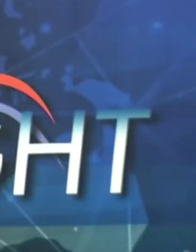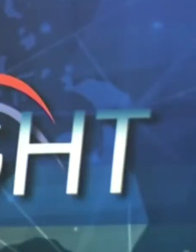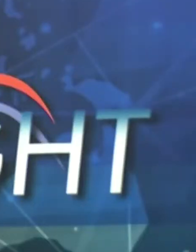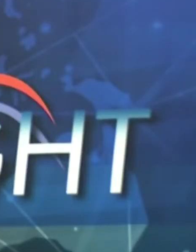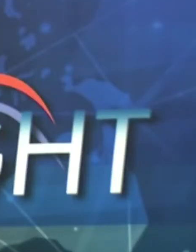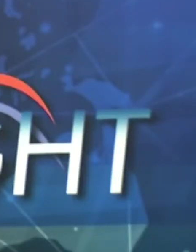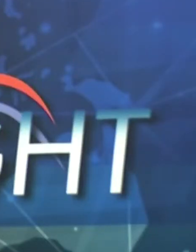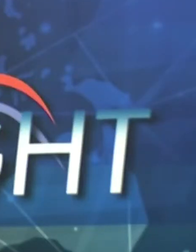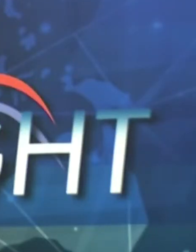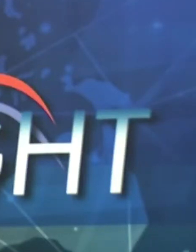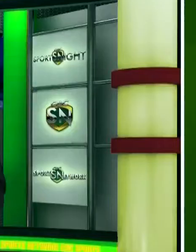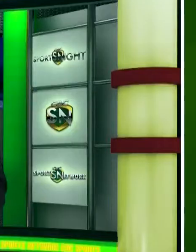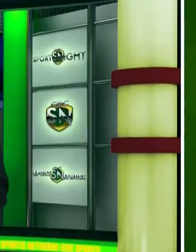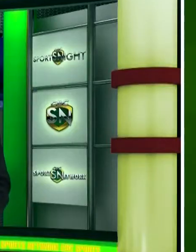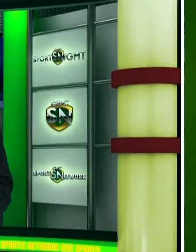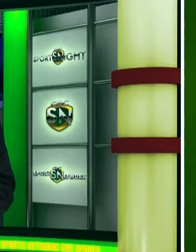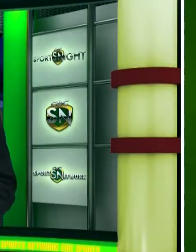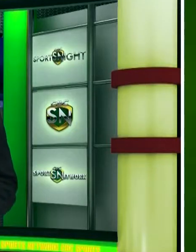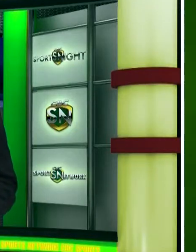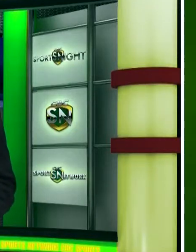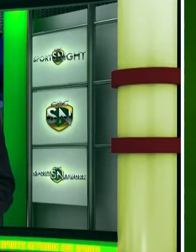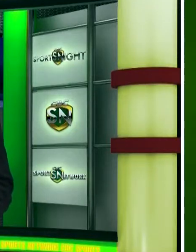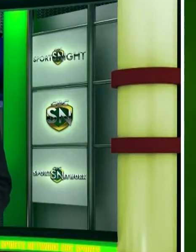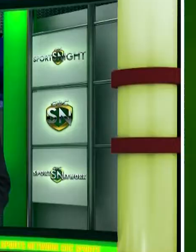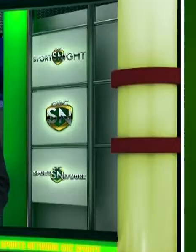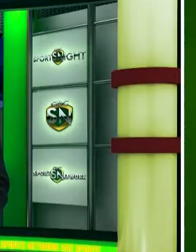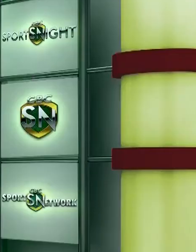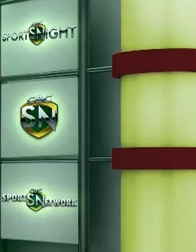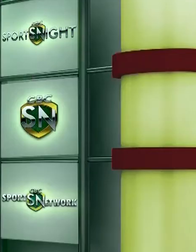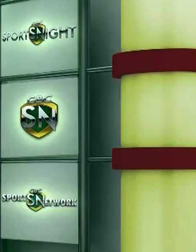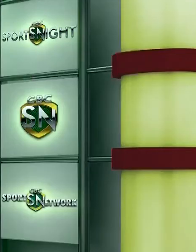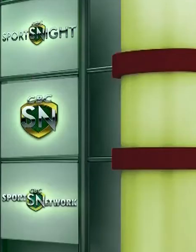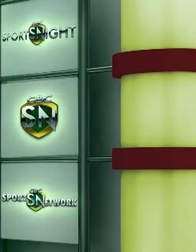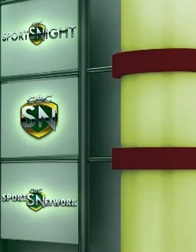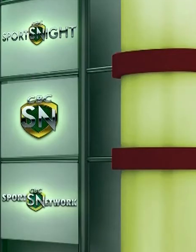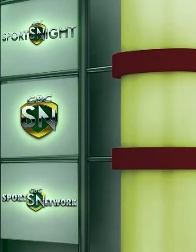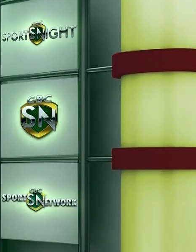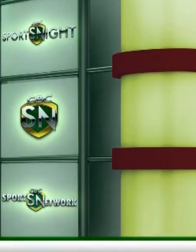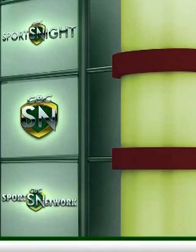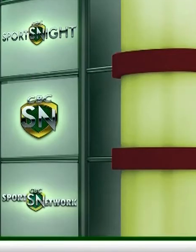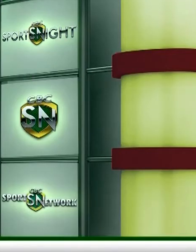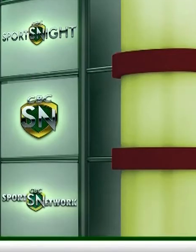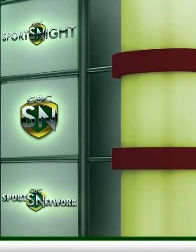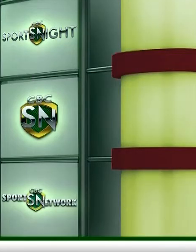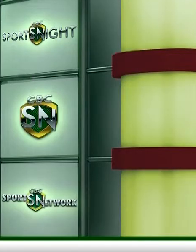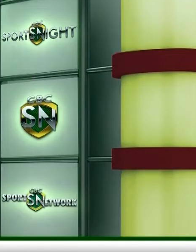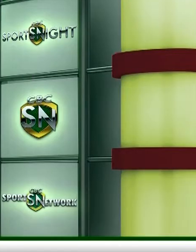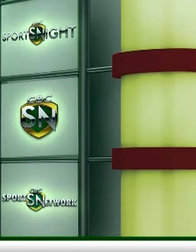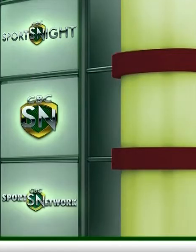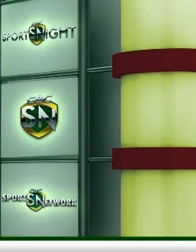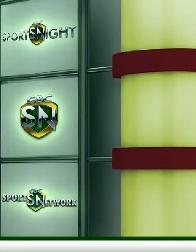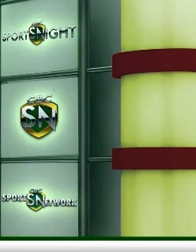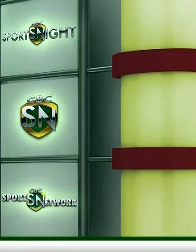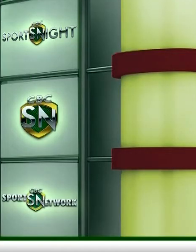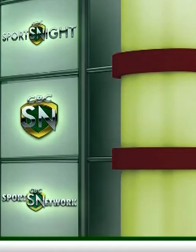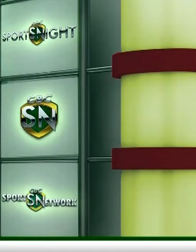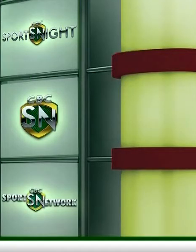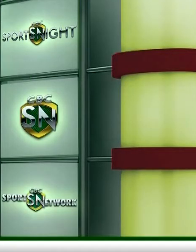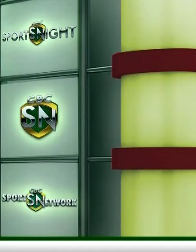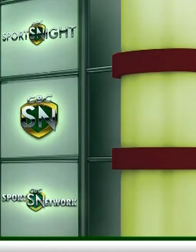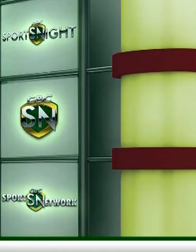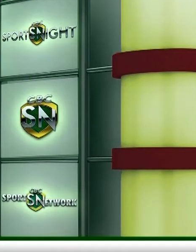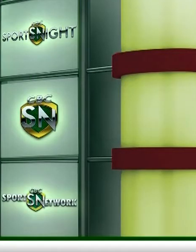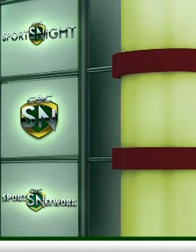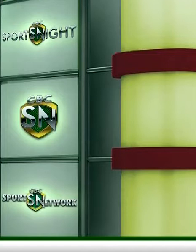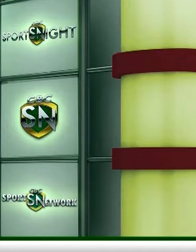Sports time now, and I say good evening to Damien Best. Yeah, thanks so much, Wendy. Good evening to you. Good evening to our viewers and listeners. Well, Barbados have added 4 more medals to